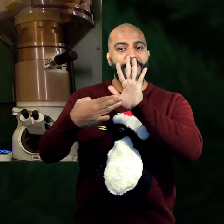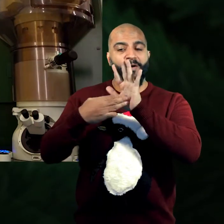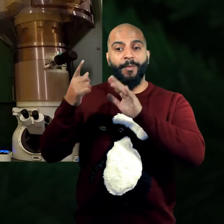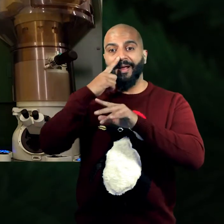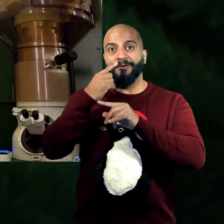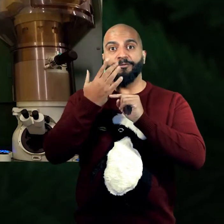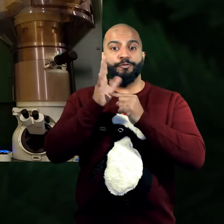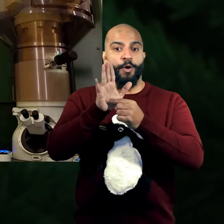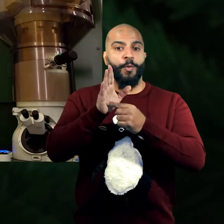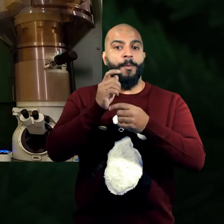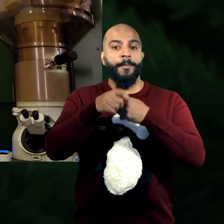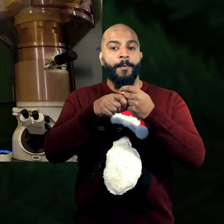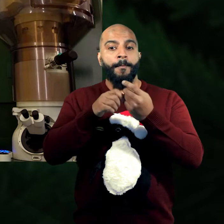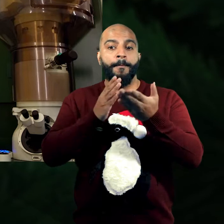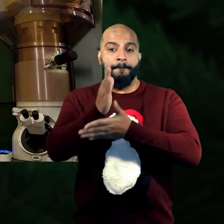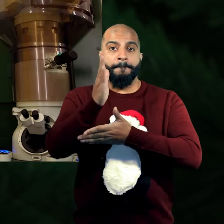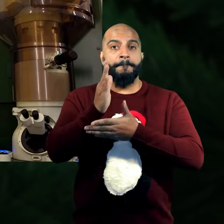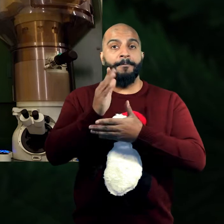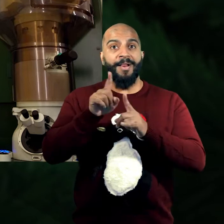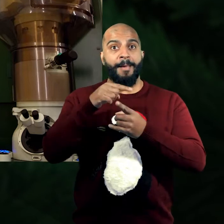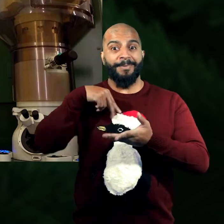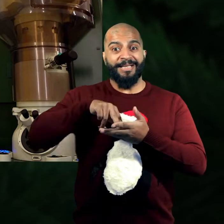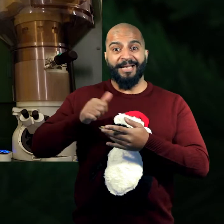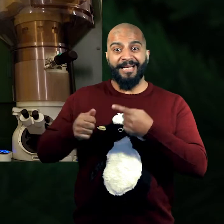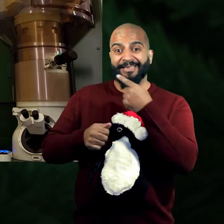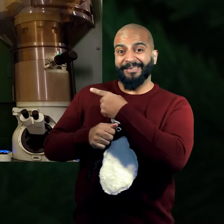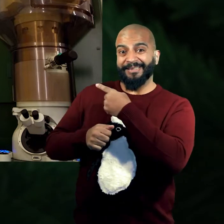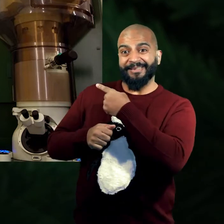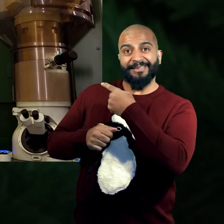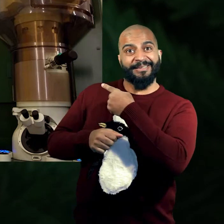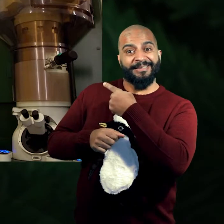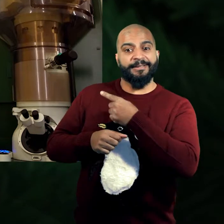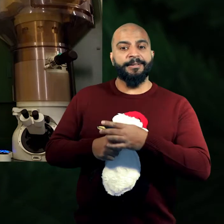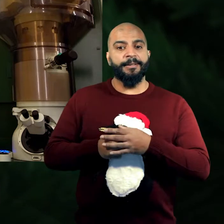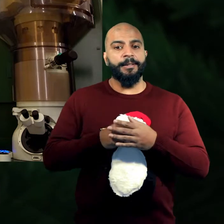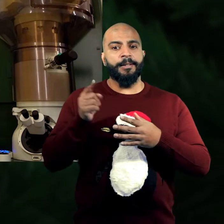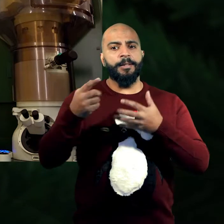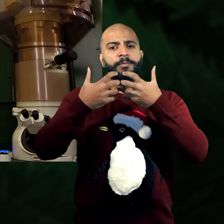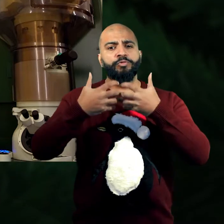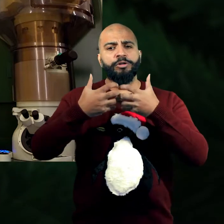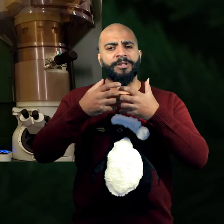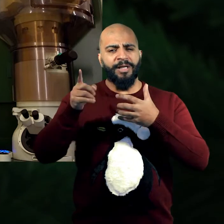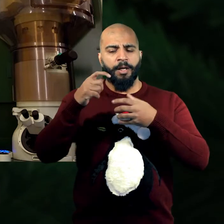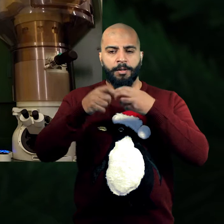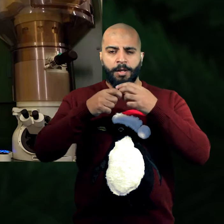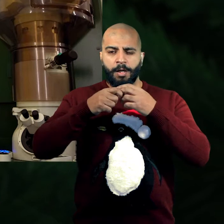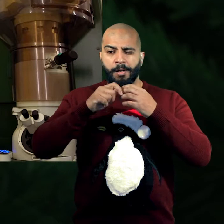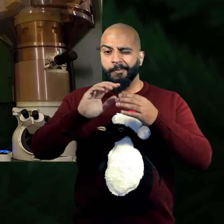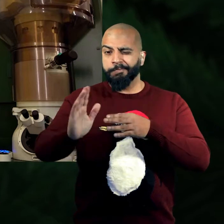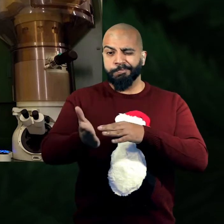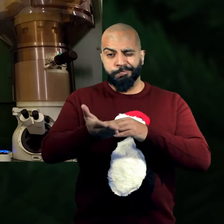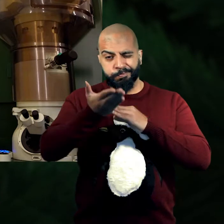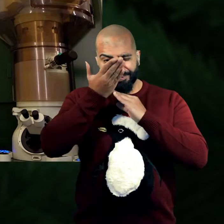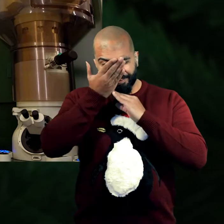atoms, and me standing next to it. As you can see, the machine we use to look at things the size